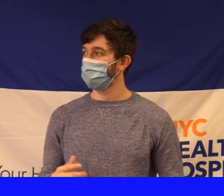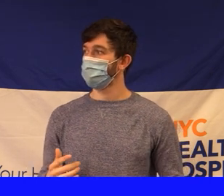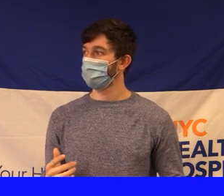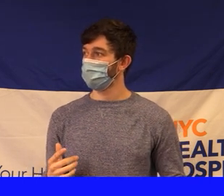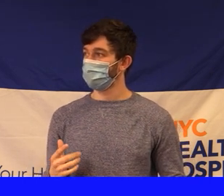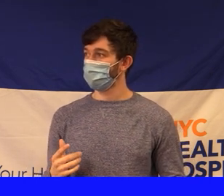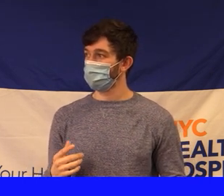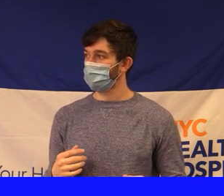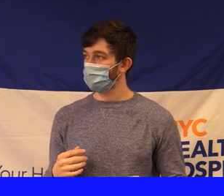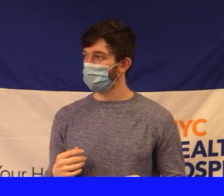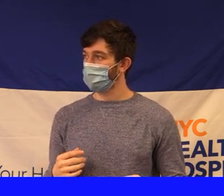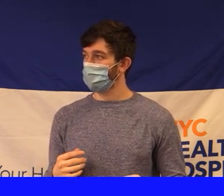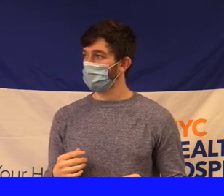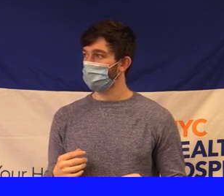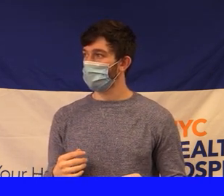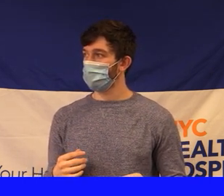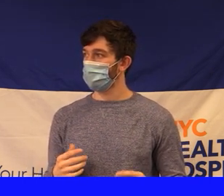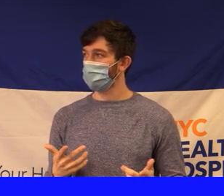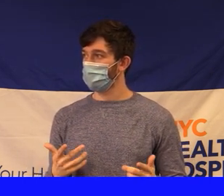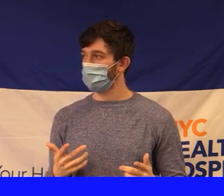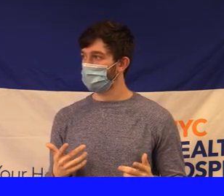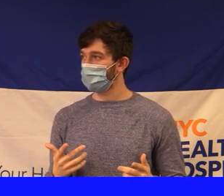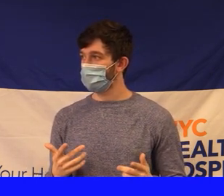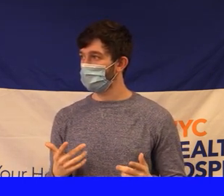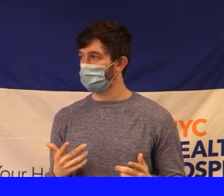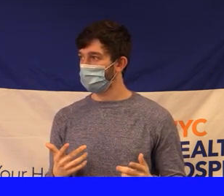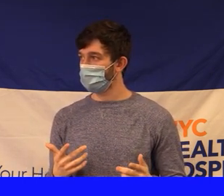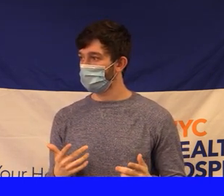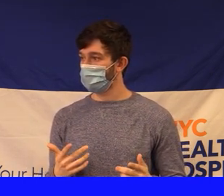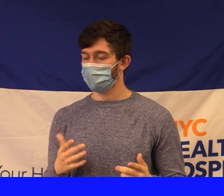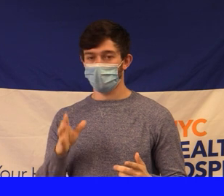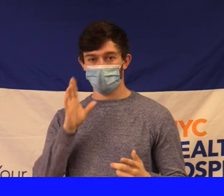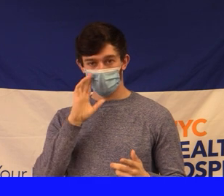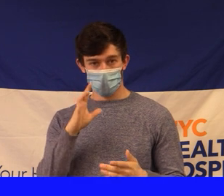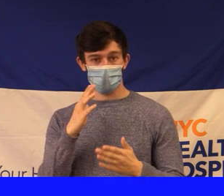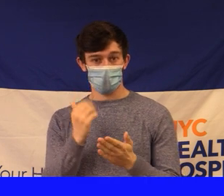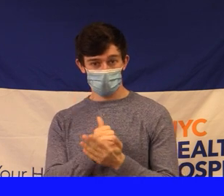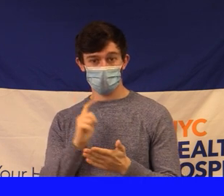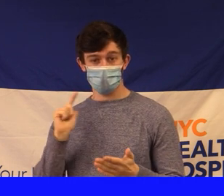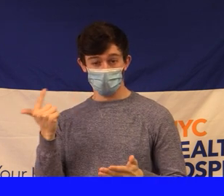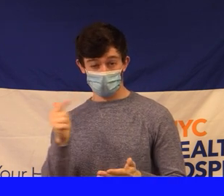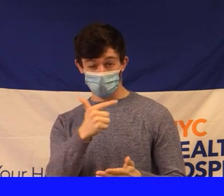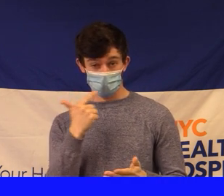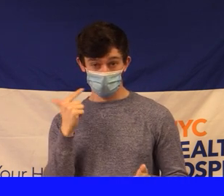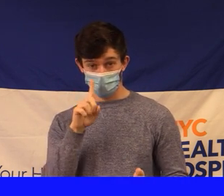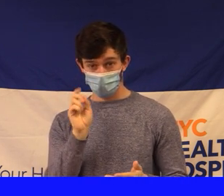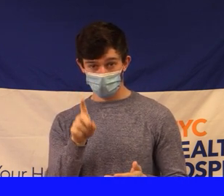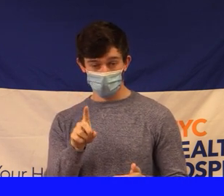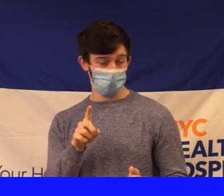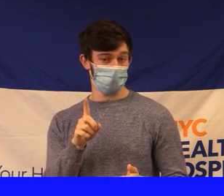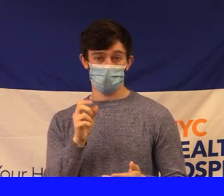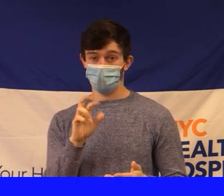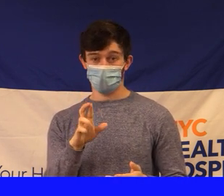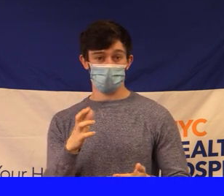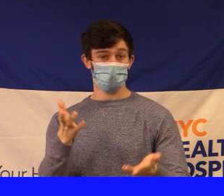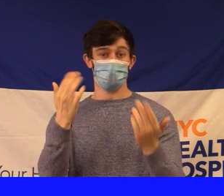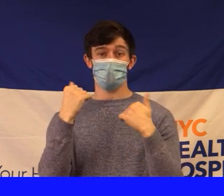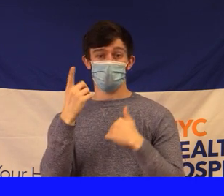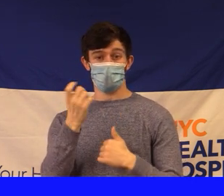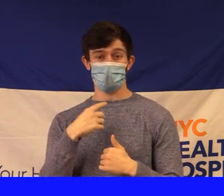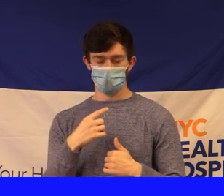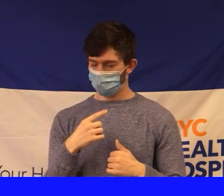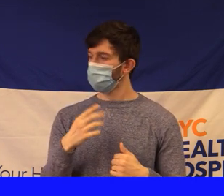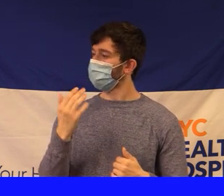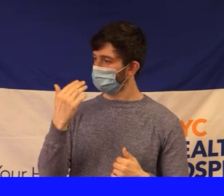Vincent, I don't know how you want to go through the question. Are you going to go through each one of us, or can I ask my question? No, please. Any questions, if any, ask yours now. Go